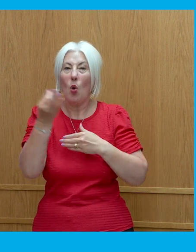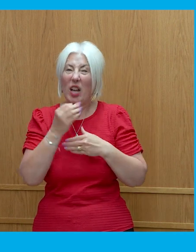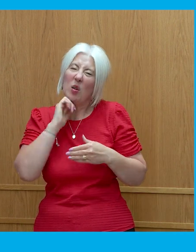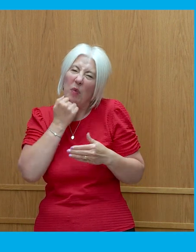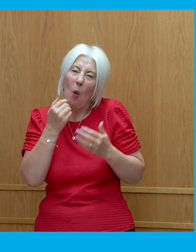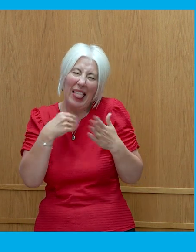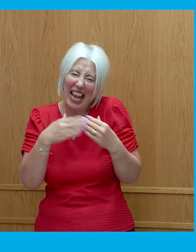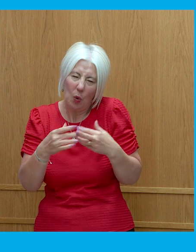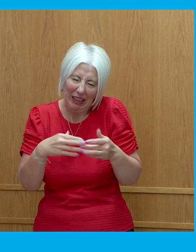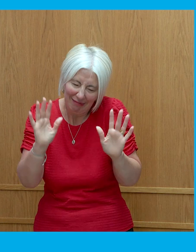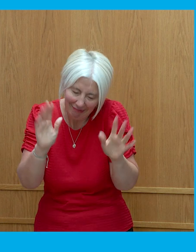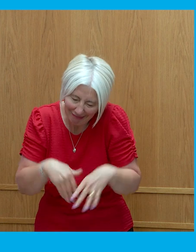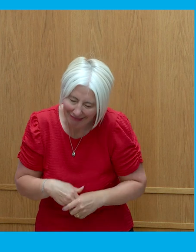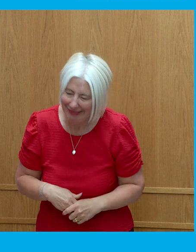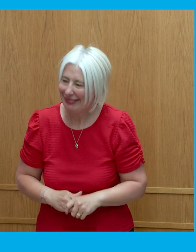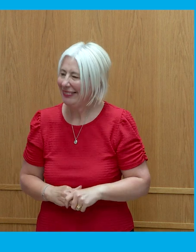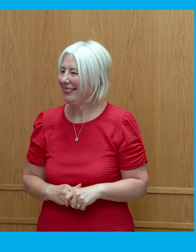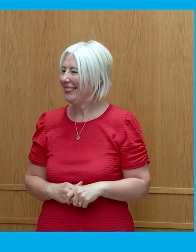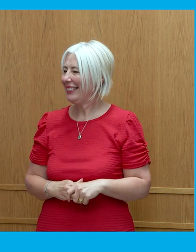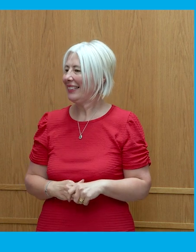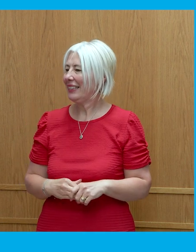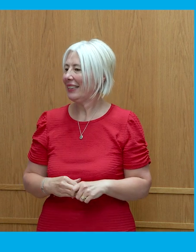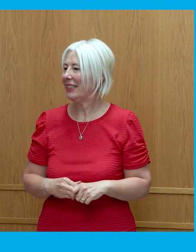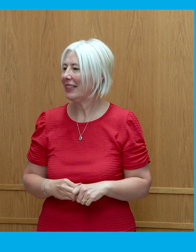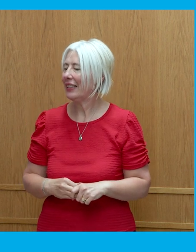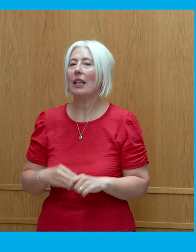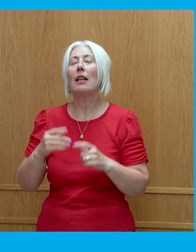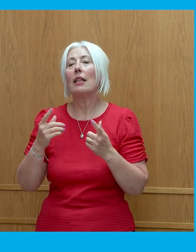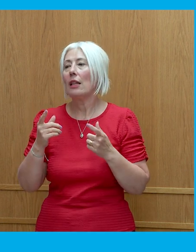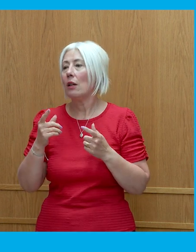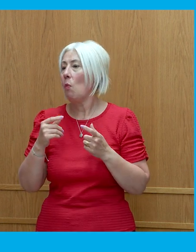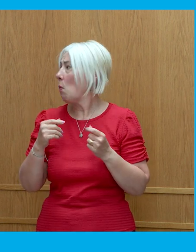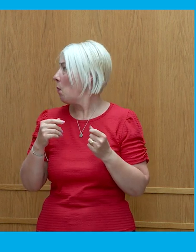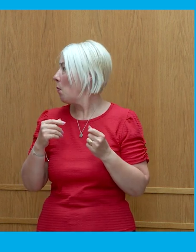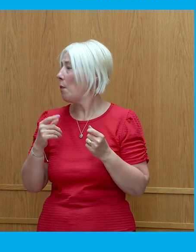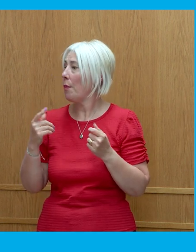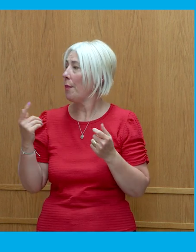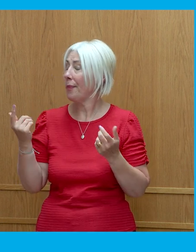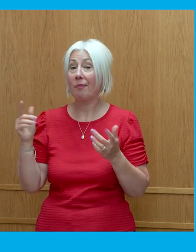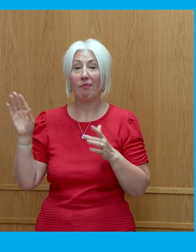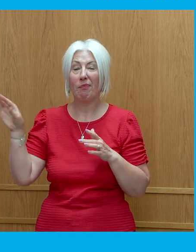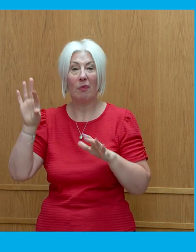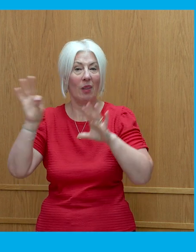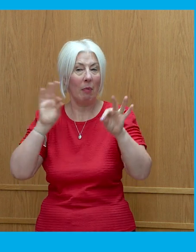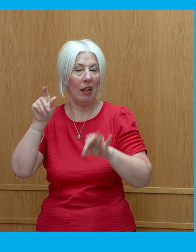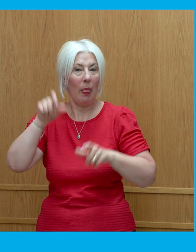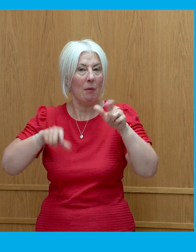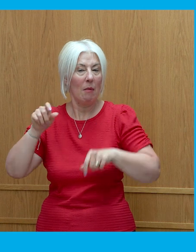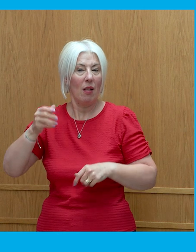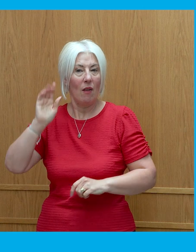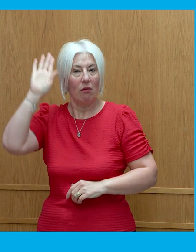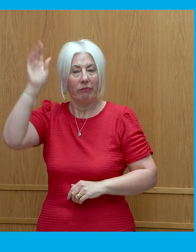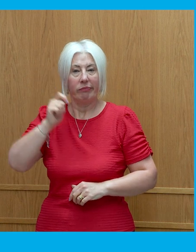So, because I know that there's a lot of interest. Person on the end there, yeah, we'll go with